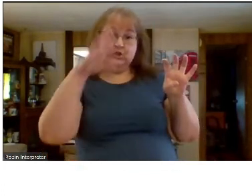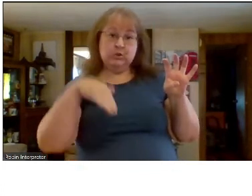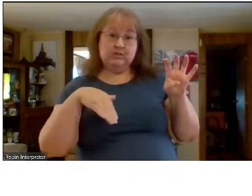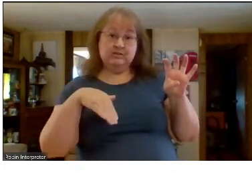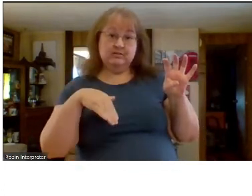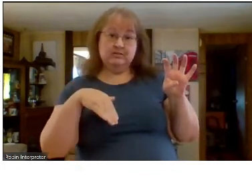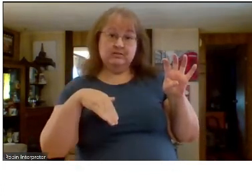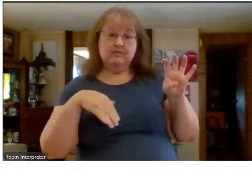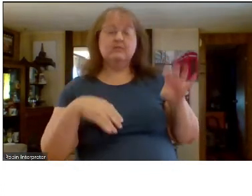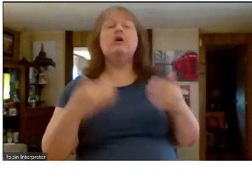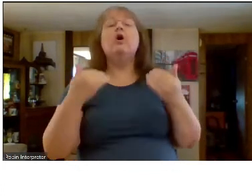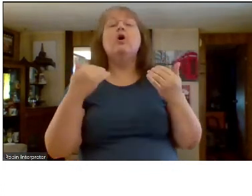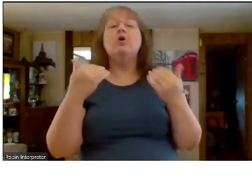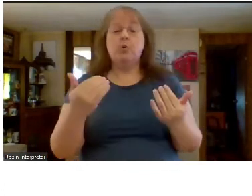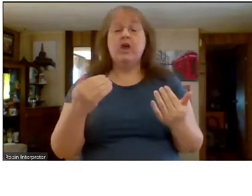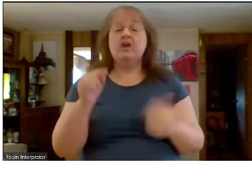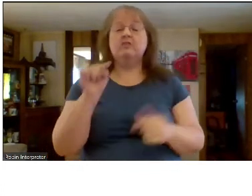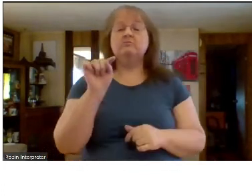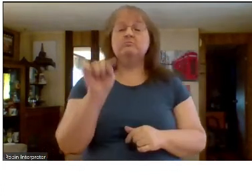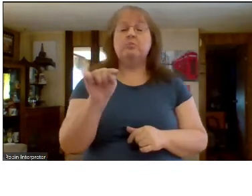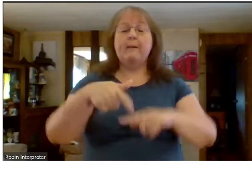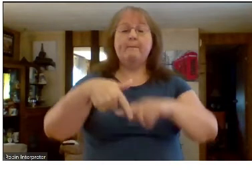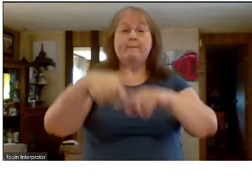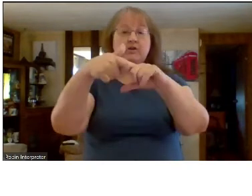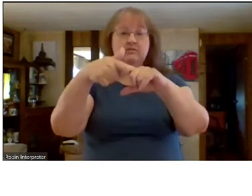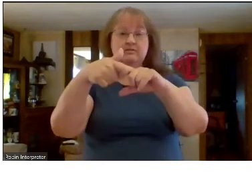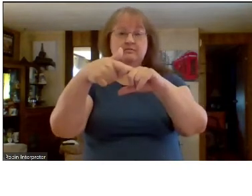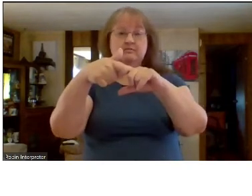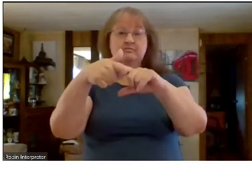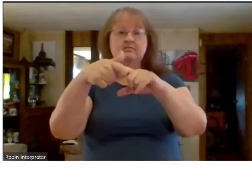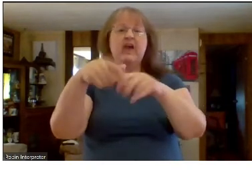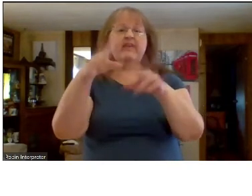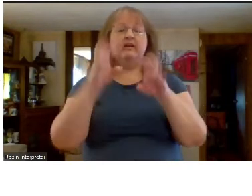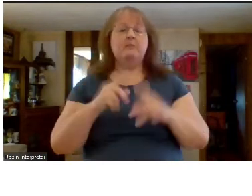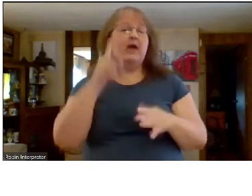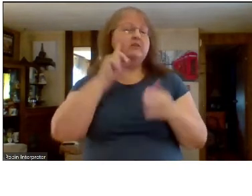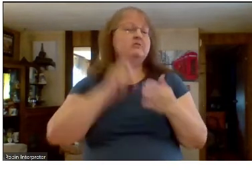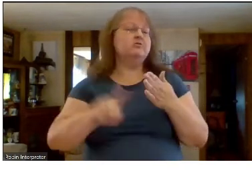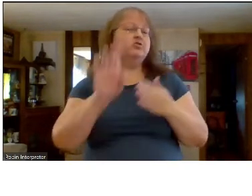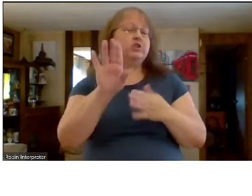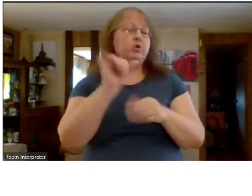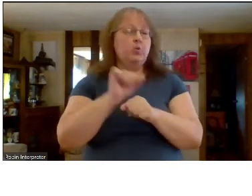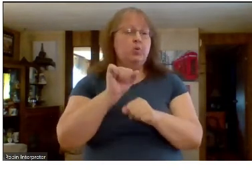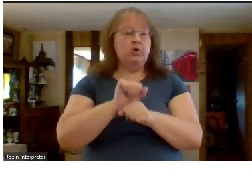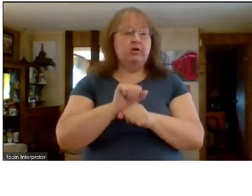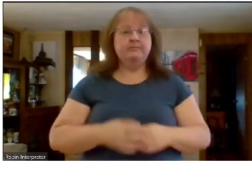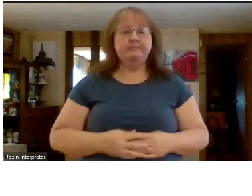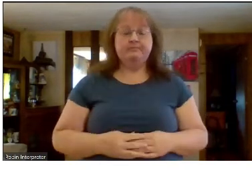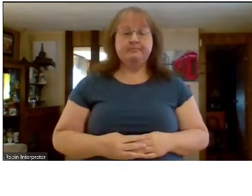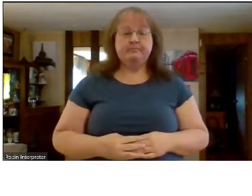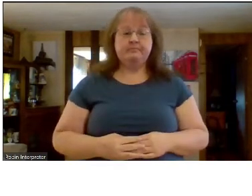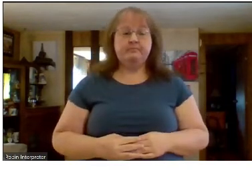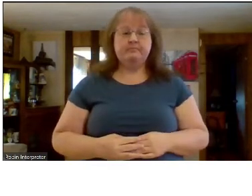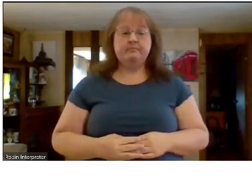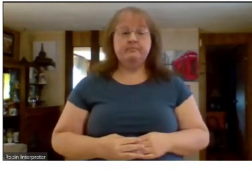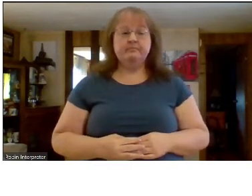the population was 400 students? So go ahead and press pause and then come back to check your work.